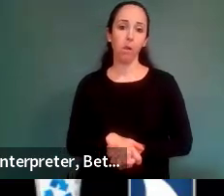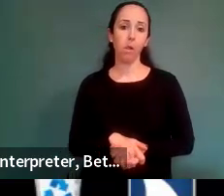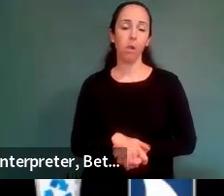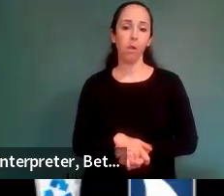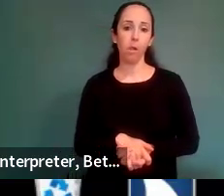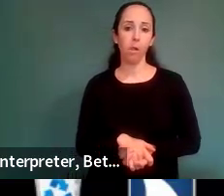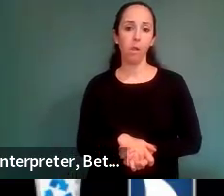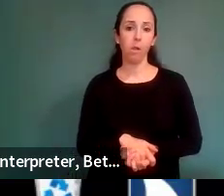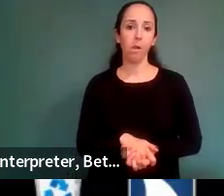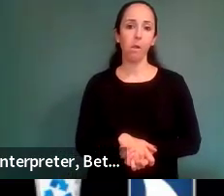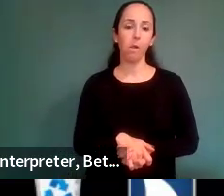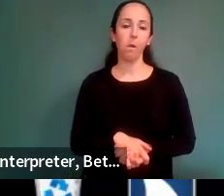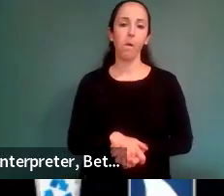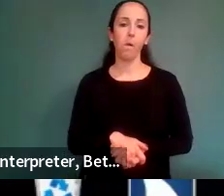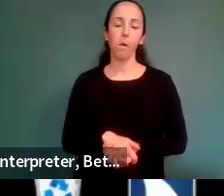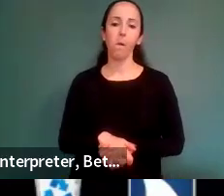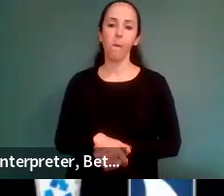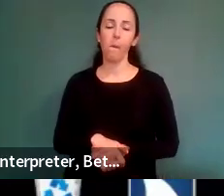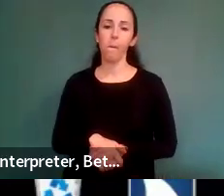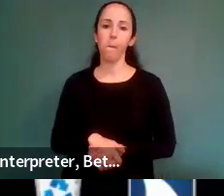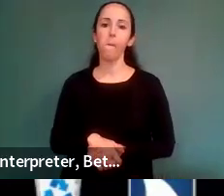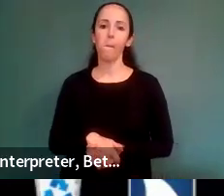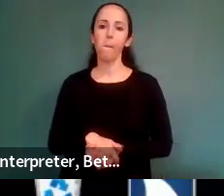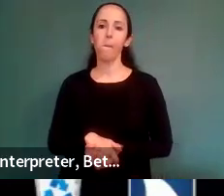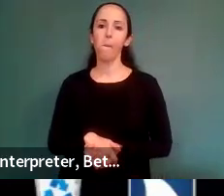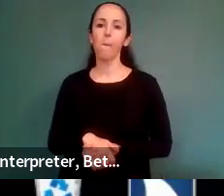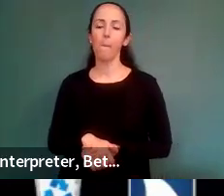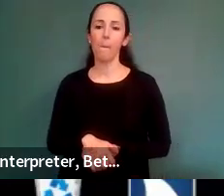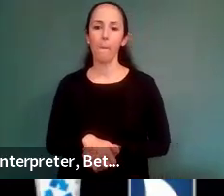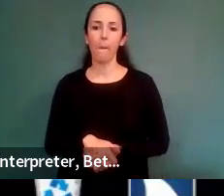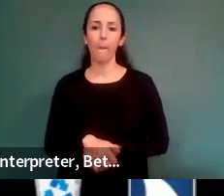Yeah, I think that's a wonderful idea. Look. Okay, let's do that.